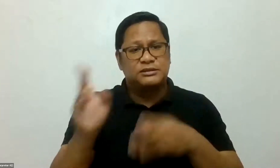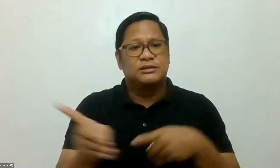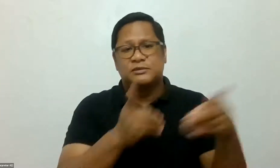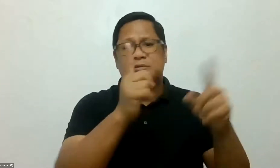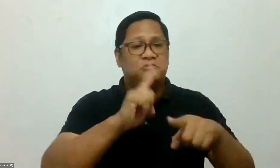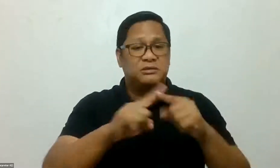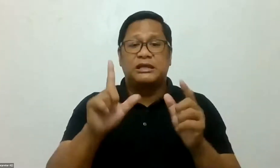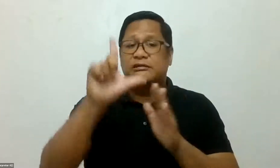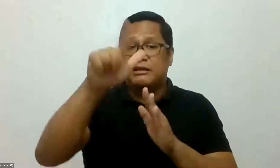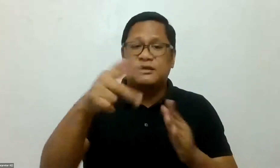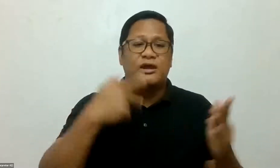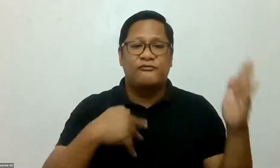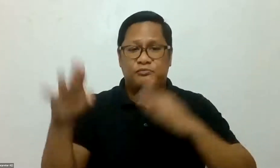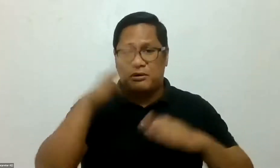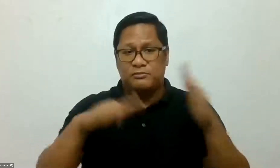problems. Over.